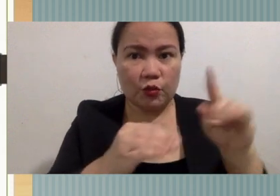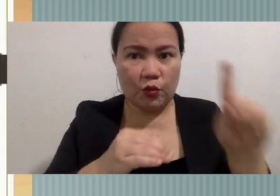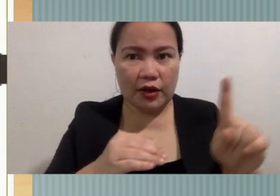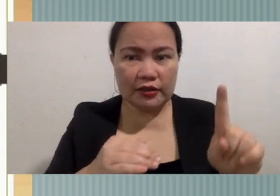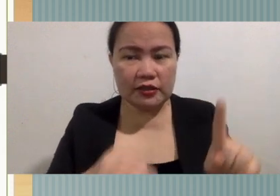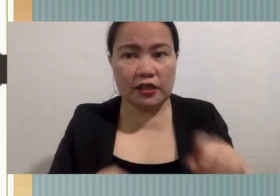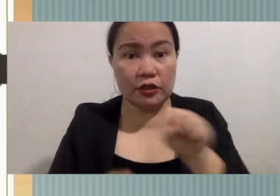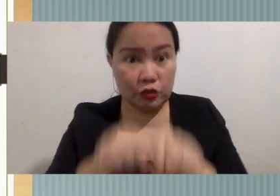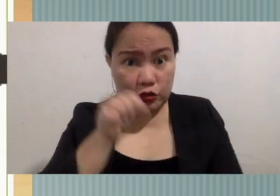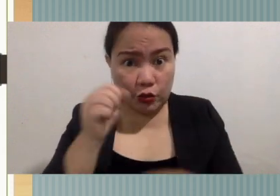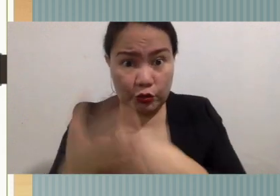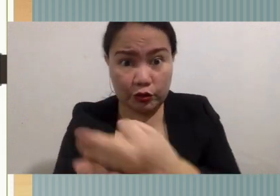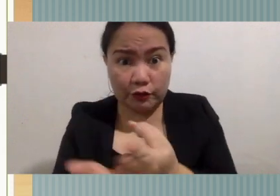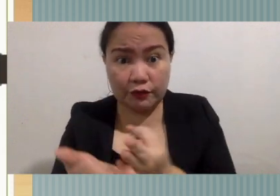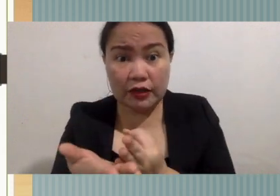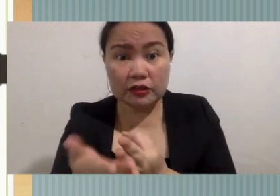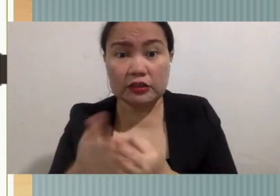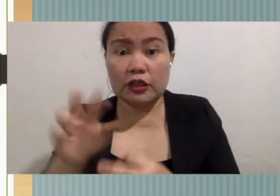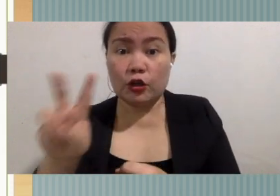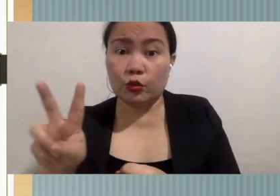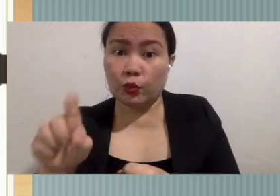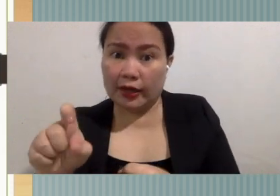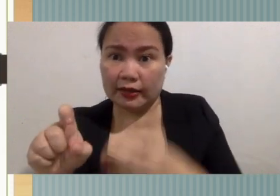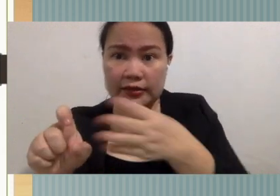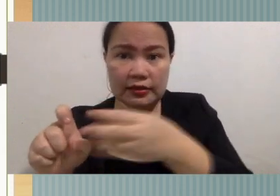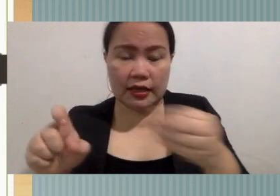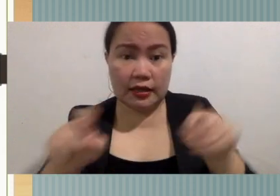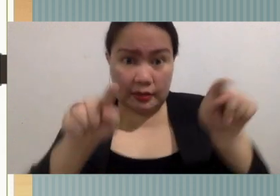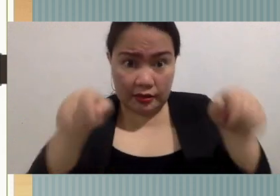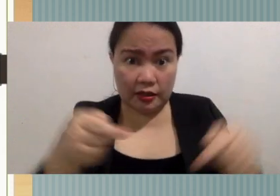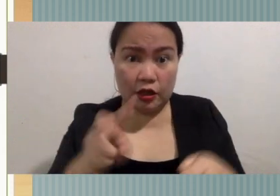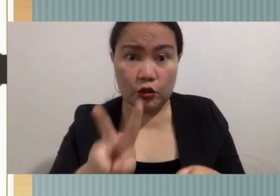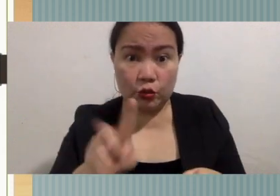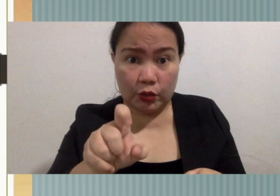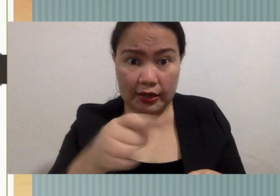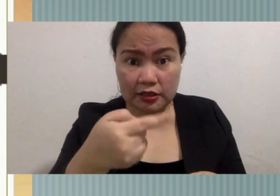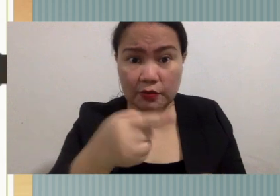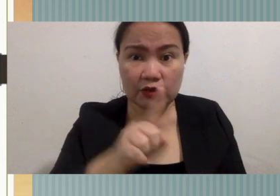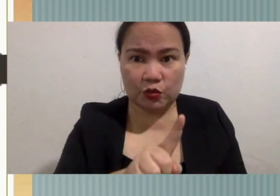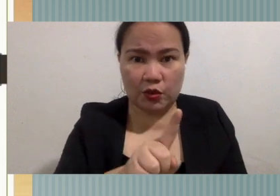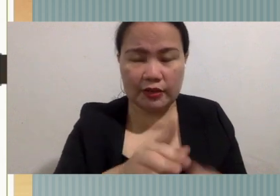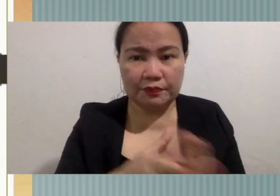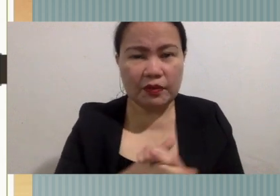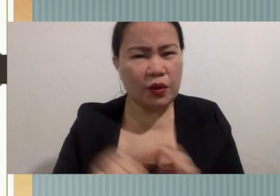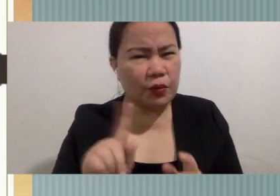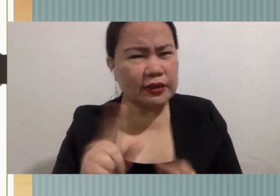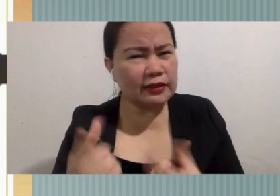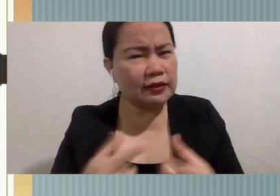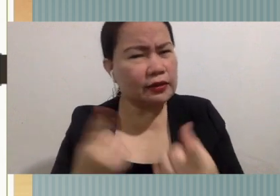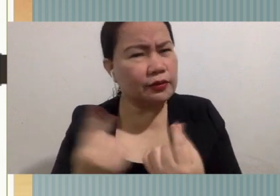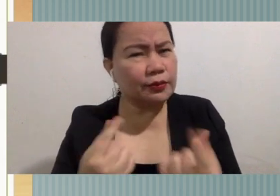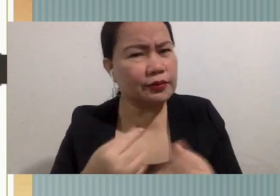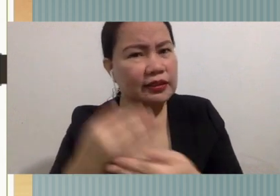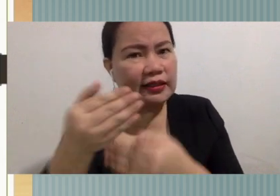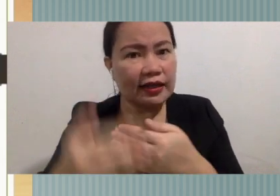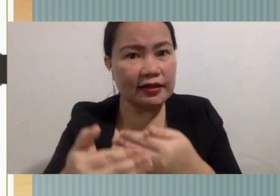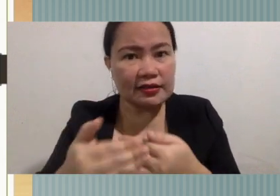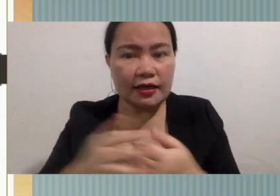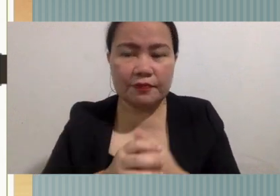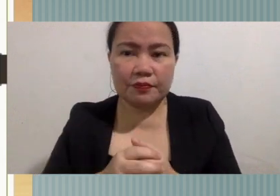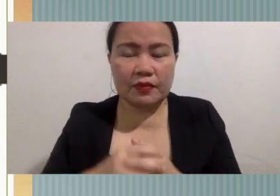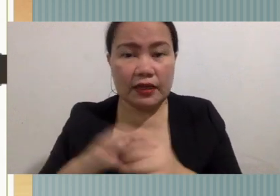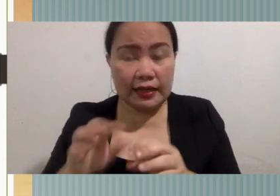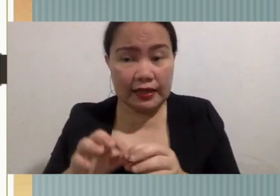therefore, yung factor nito is 2x and 2x minus 1. So, ano na yung gagawin natin after nito?